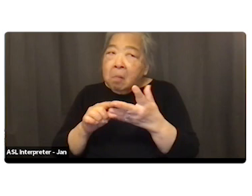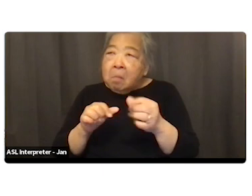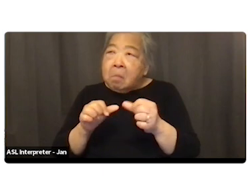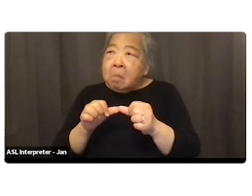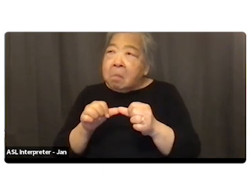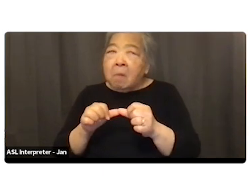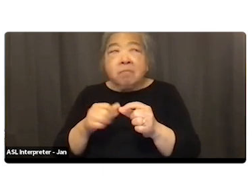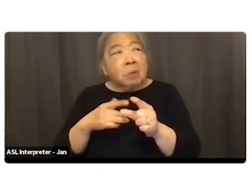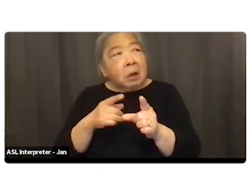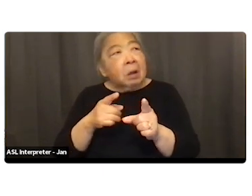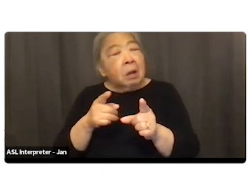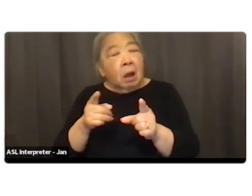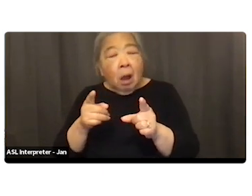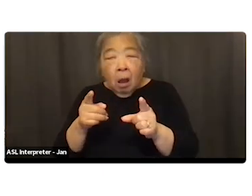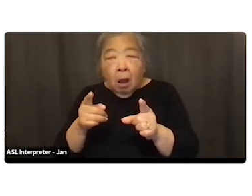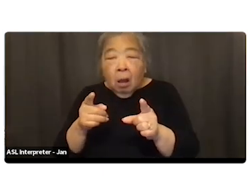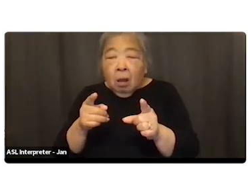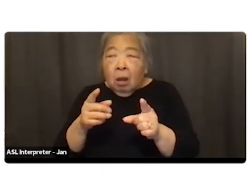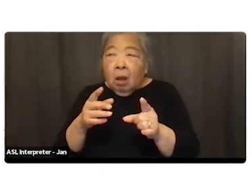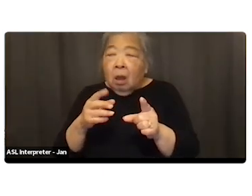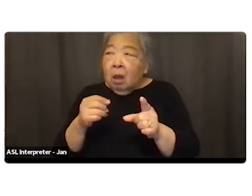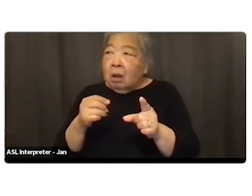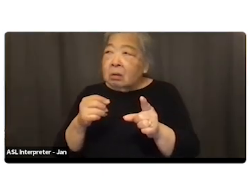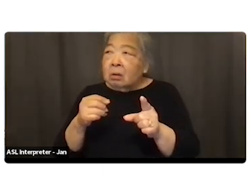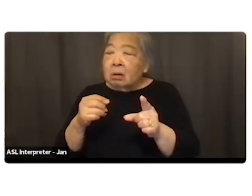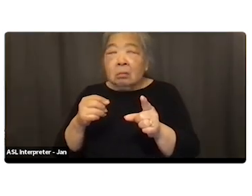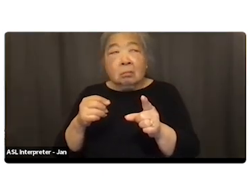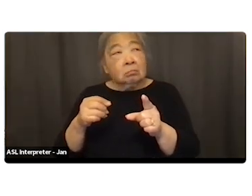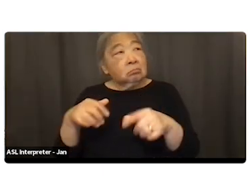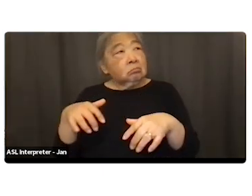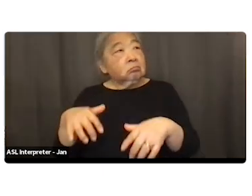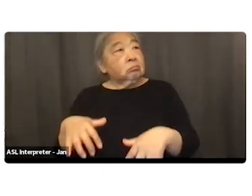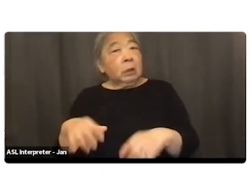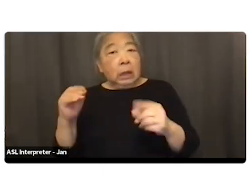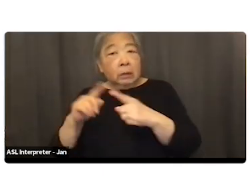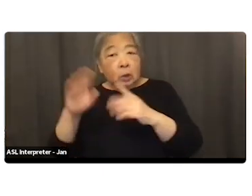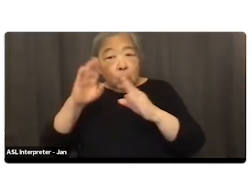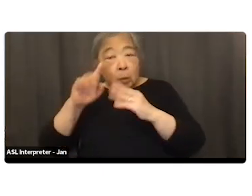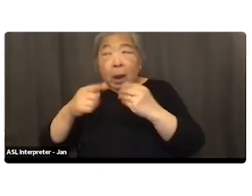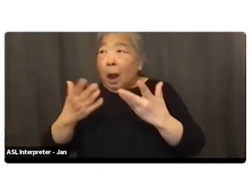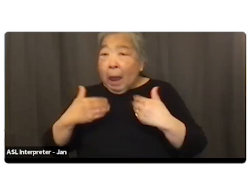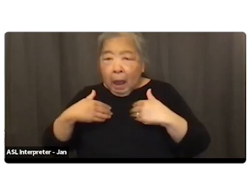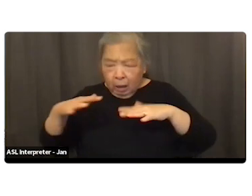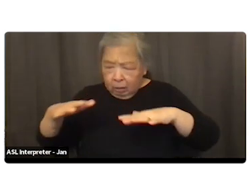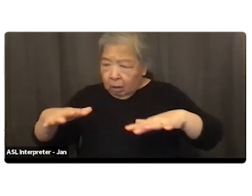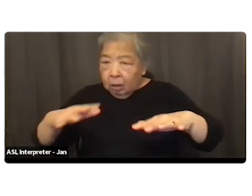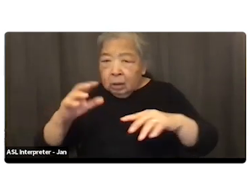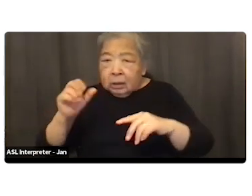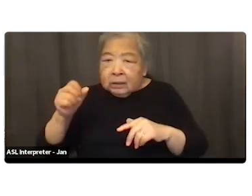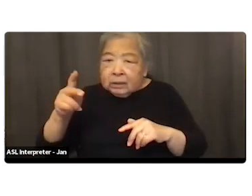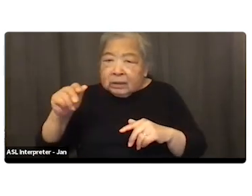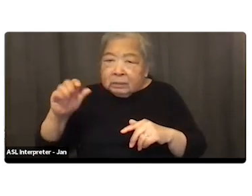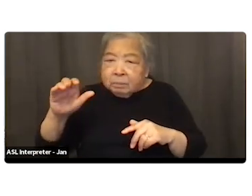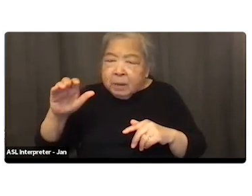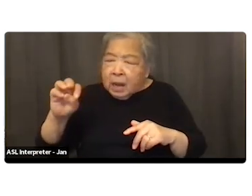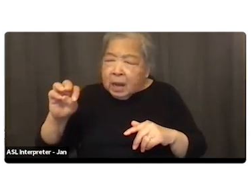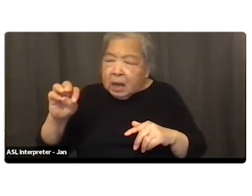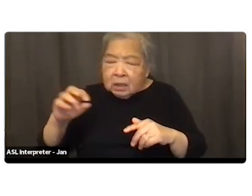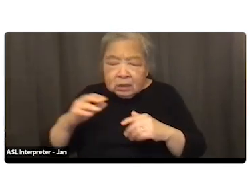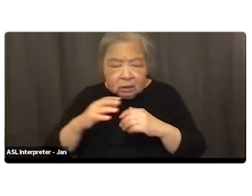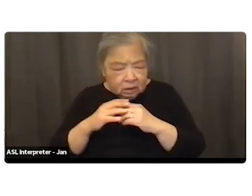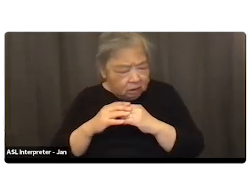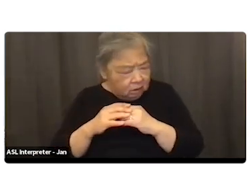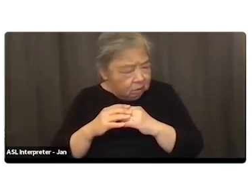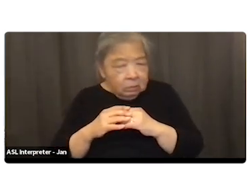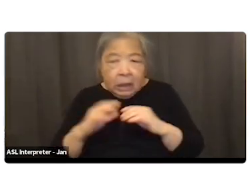and I had never experienced it before. And it was like I was that little girl at the birthday